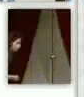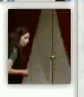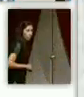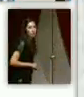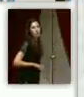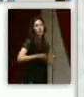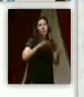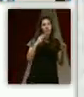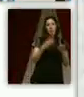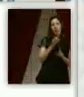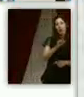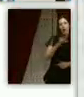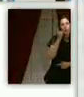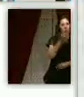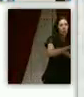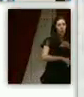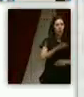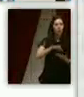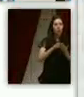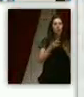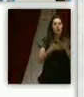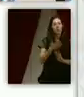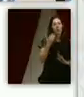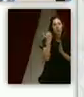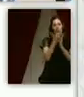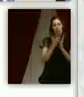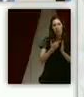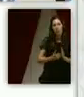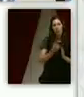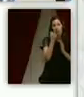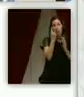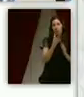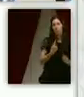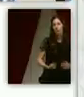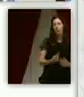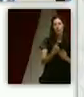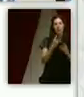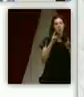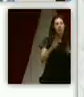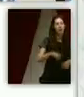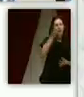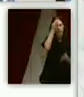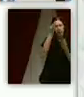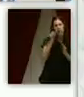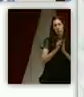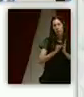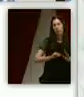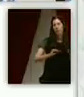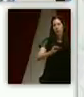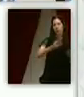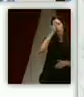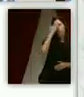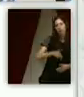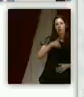a mobile, we use a specific methodology with different guidelines and